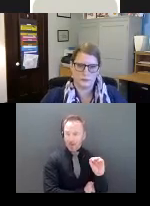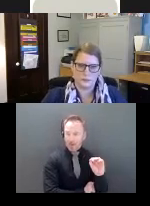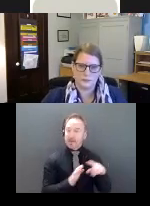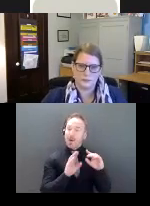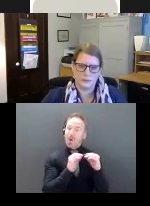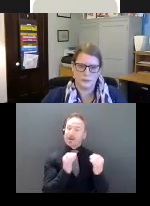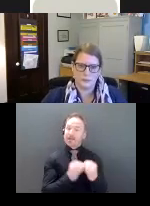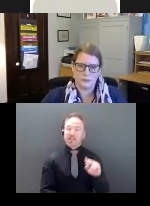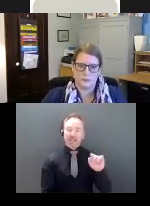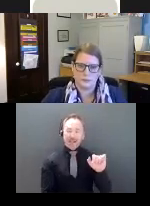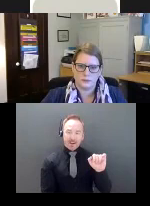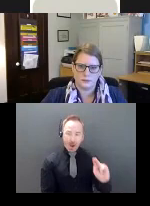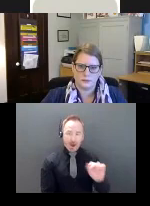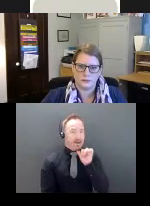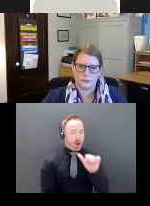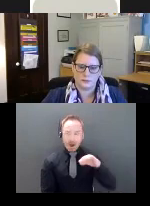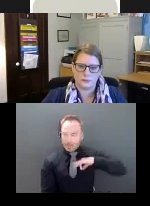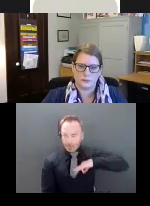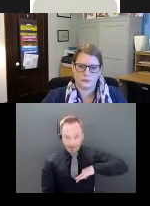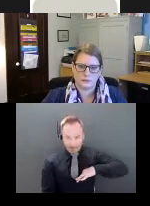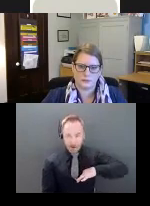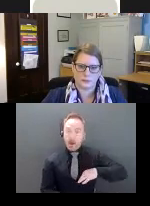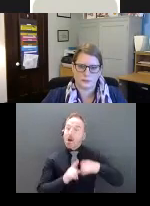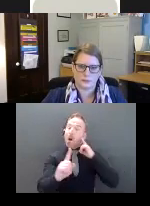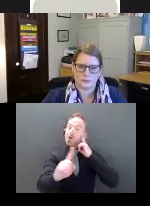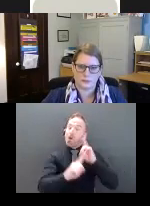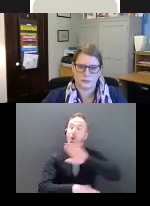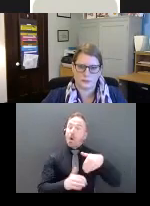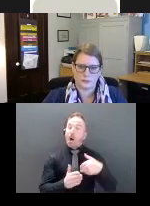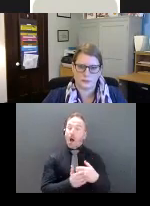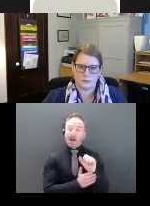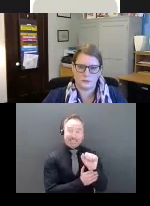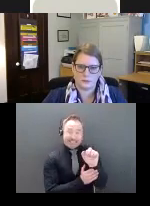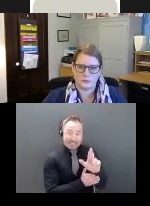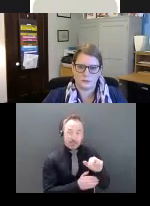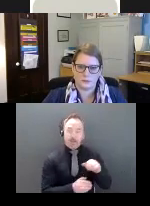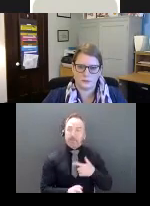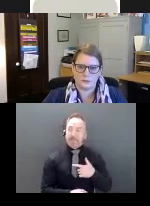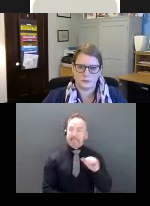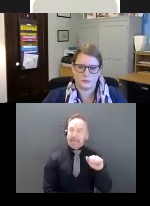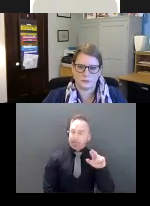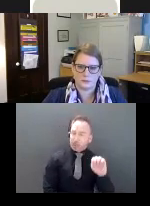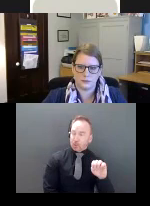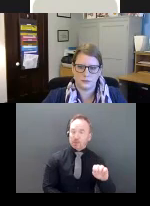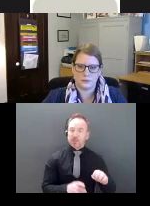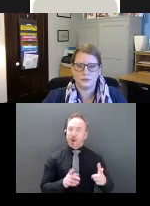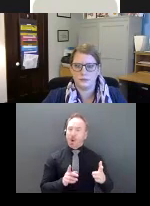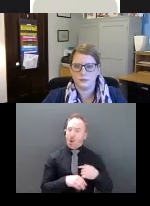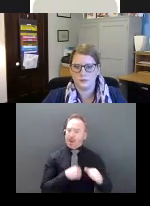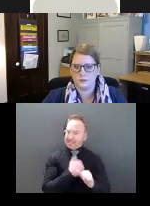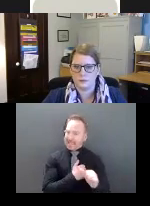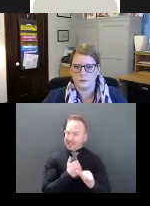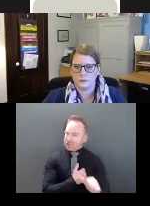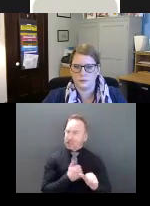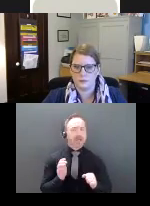nonprofit. Our goal is to make sure all seniors are free from abuse and harm and have a strong voice and feel safe and